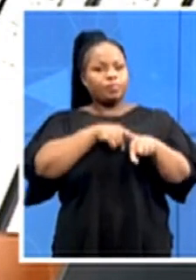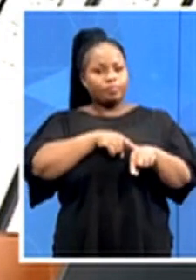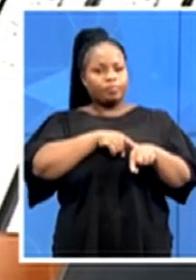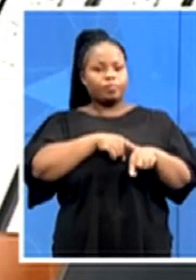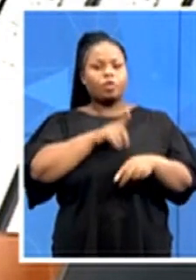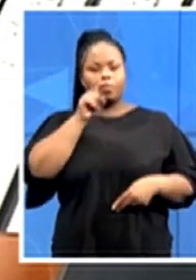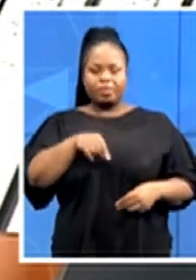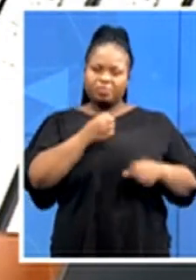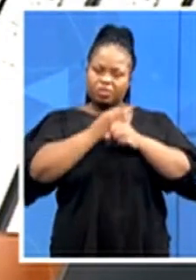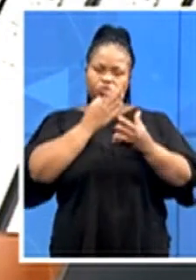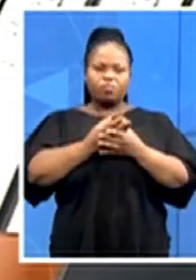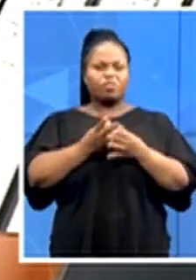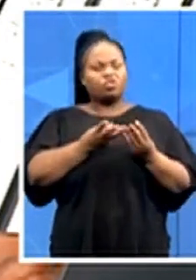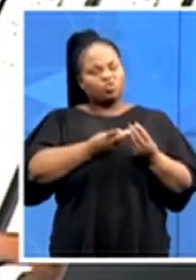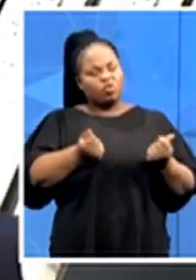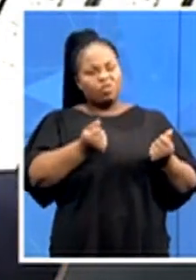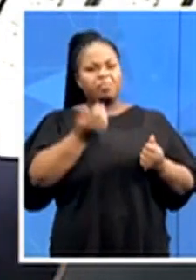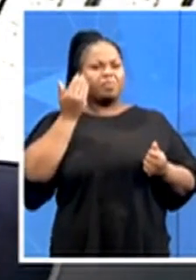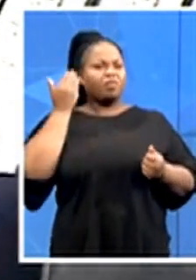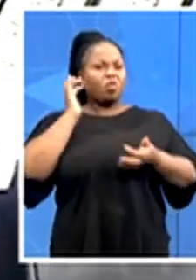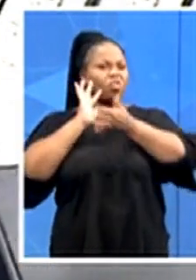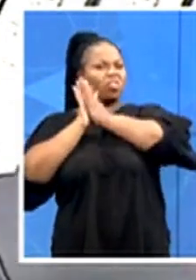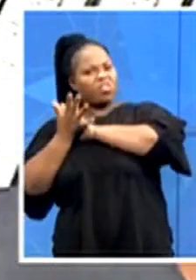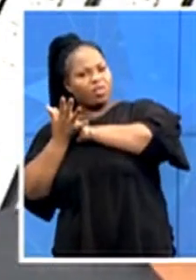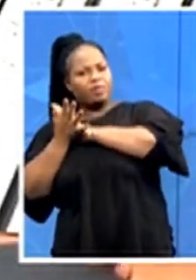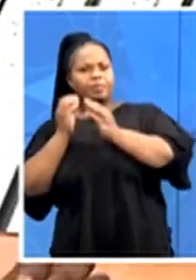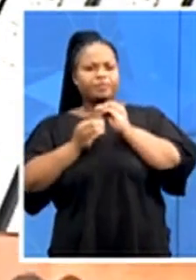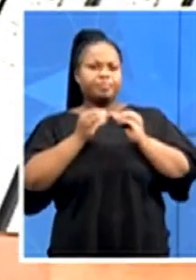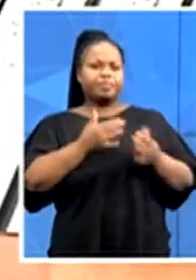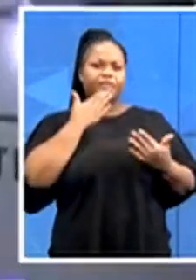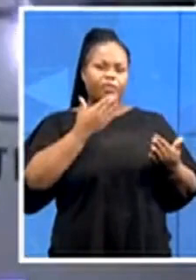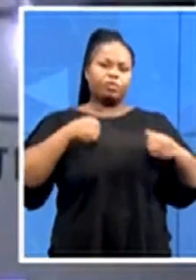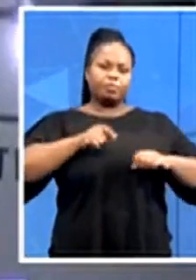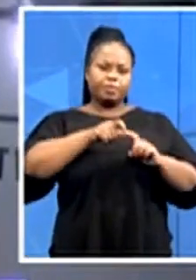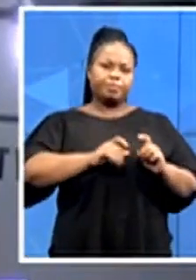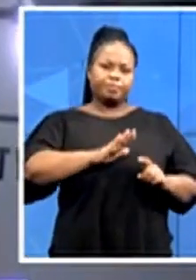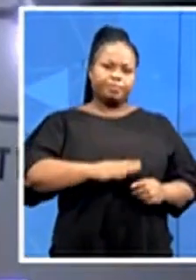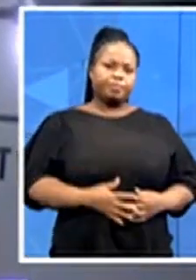democracy. Thank you, Chairperson. Thank you, Mr. President.